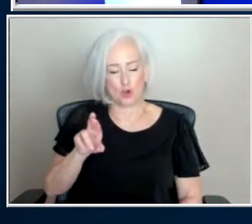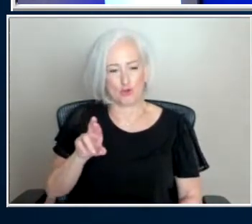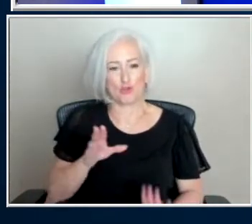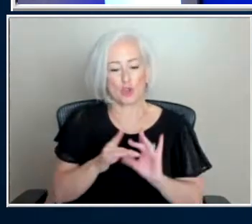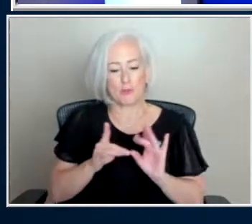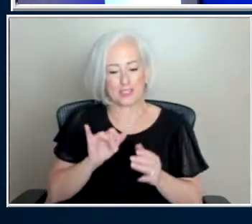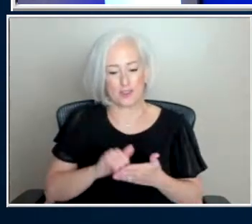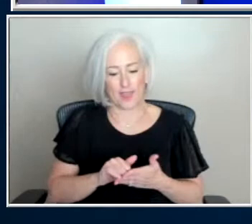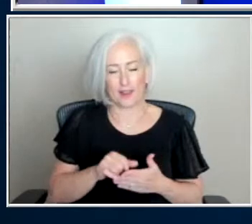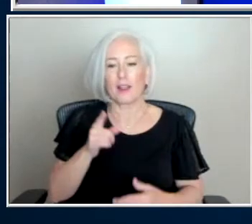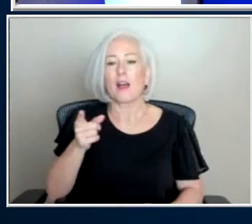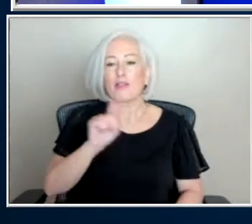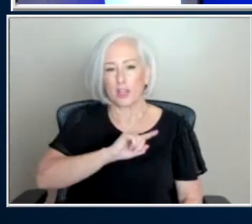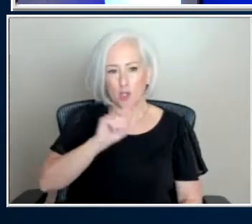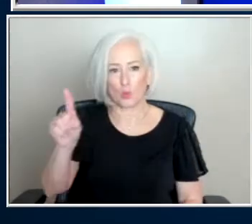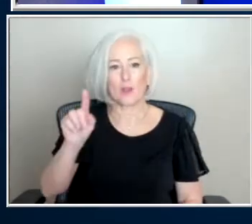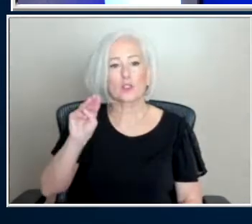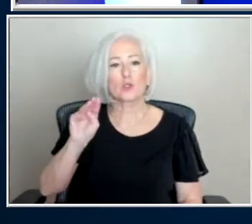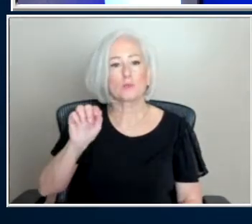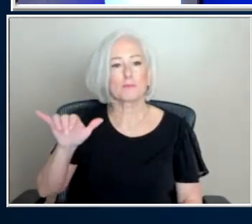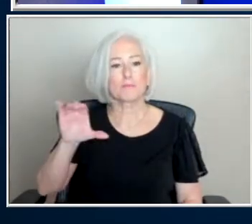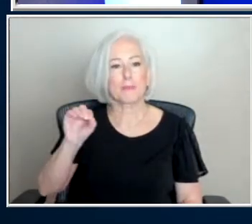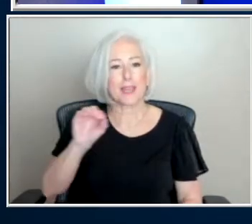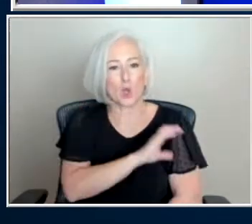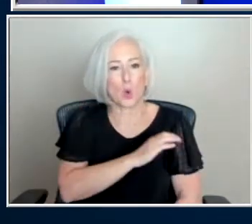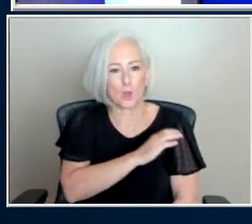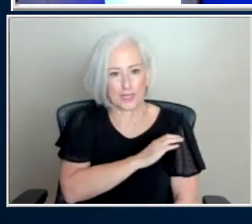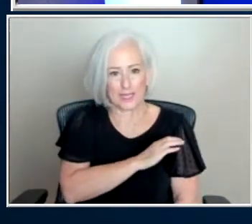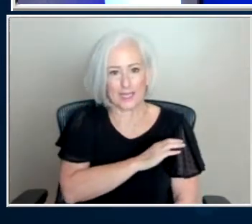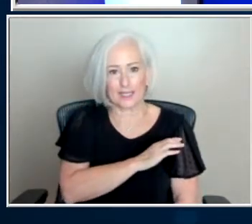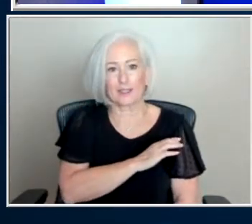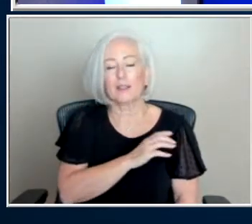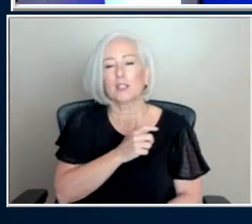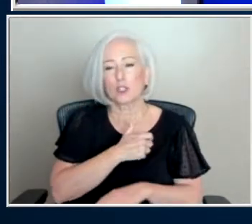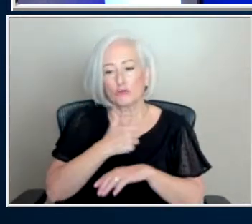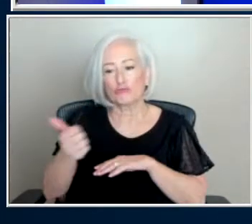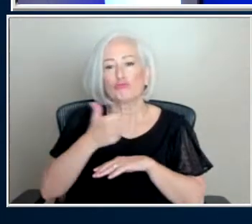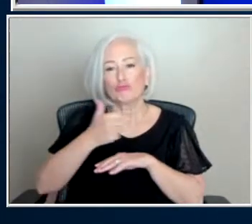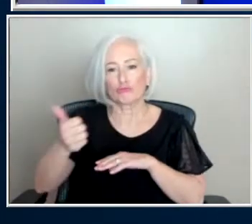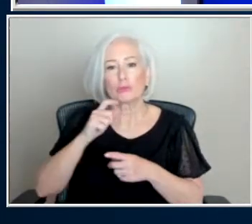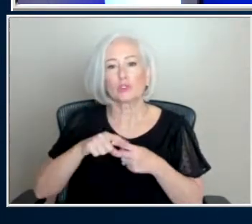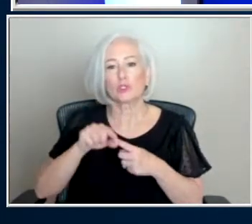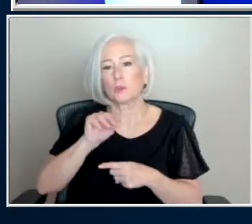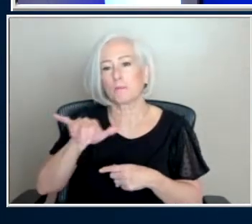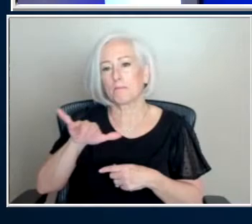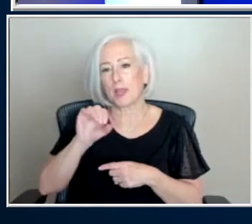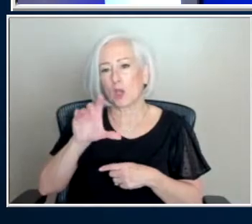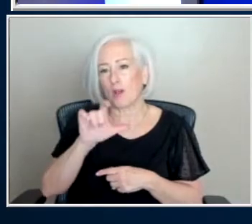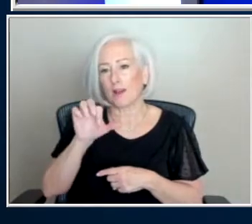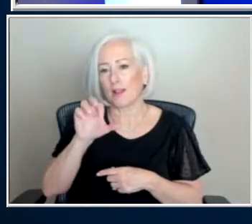Clinic. First, just tell us what that was like. You took a bunch of road trips up there. What were doctors telling you?